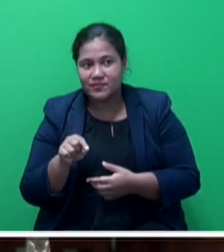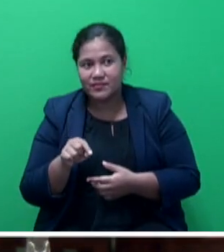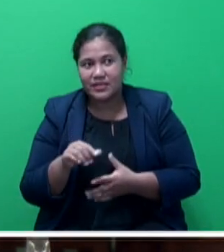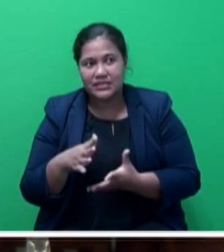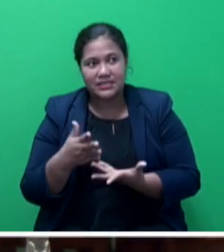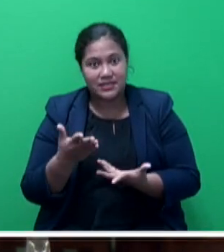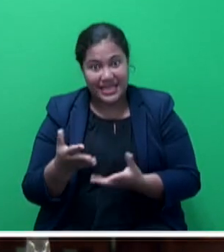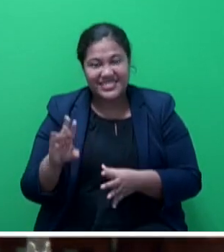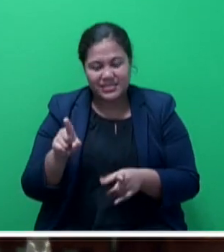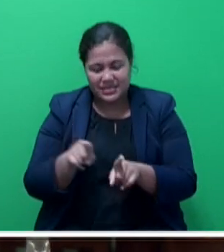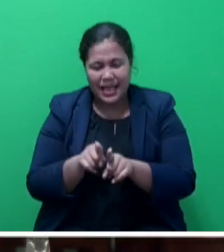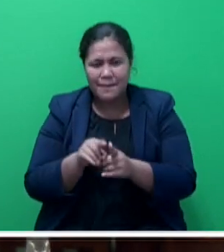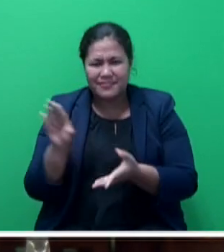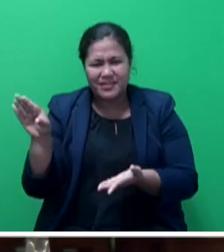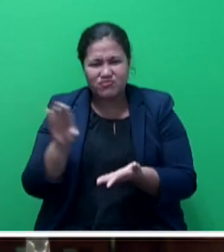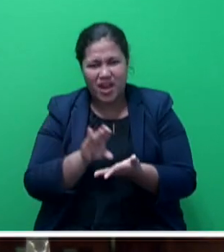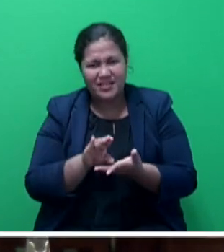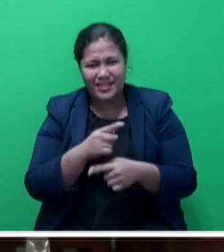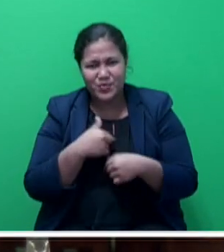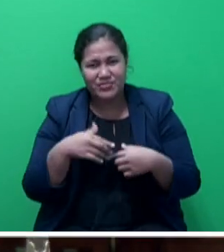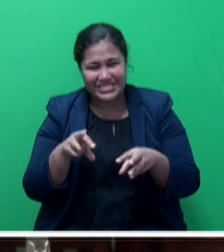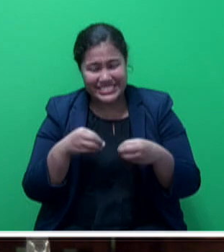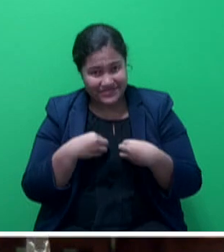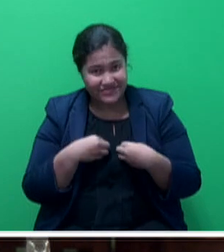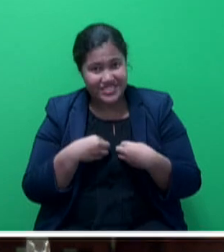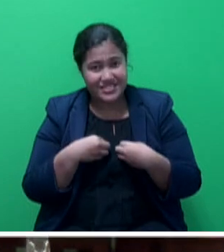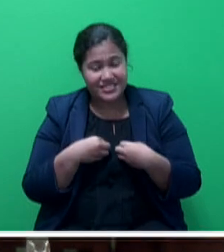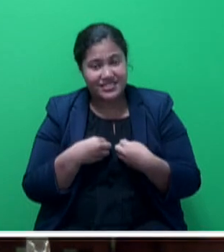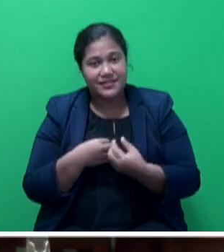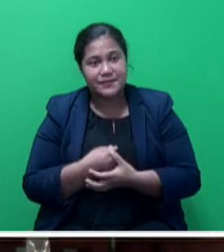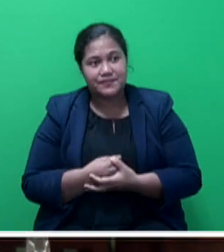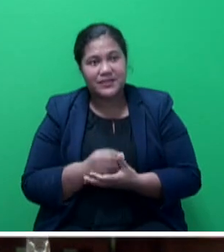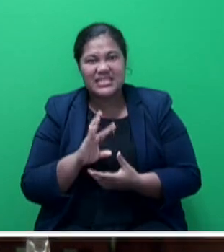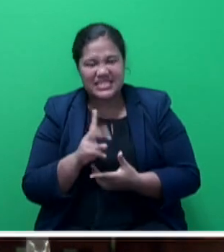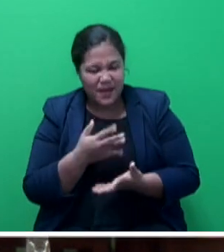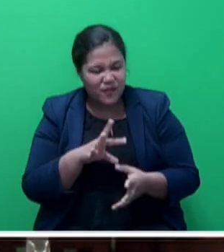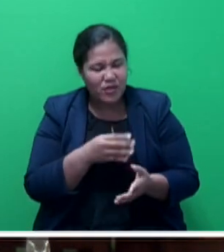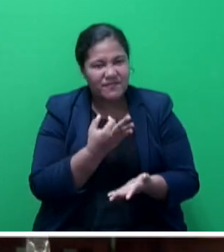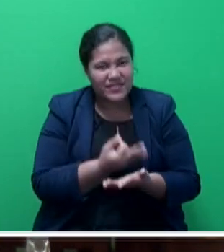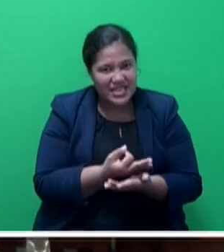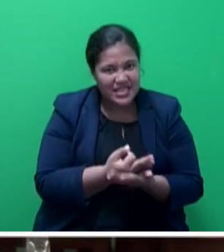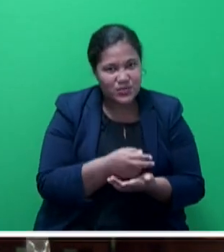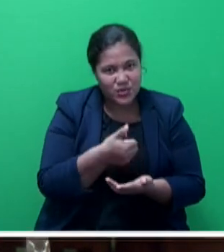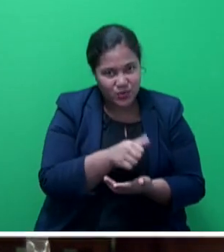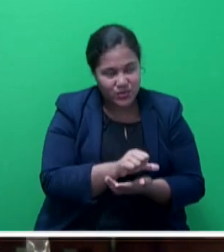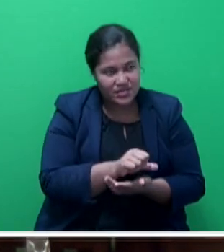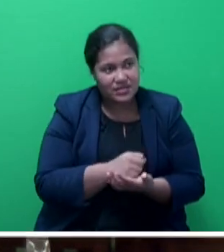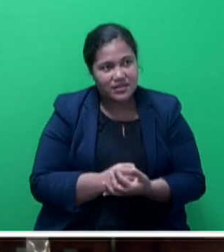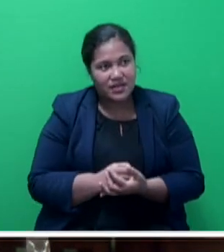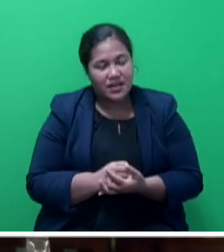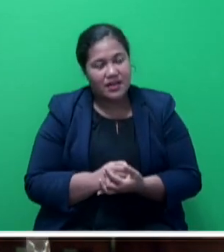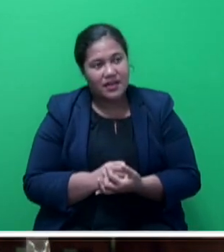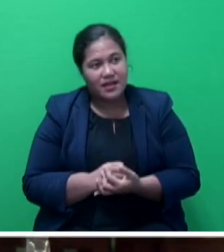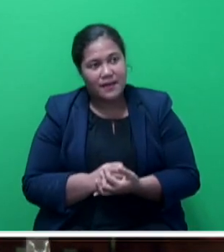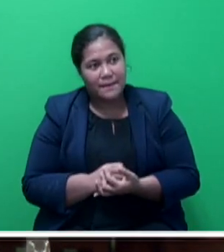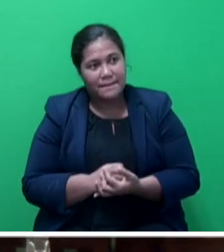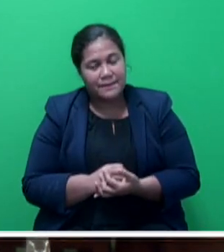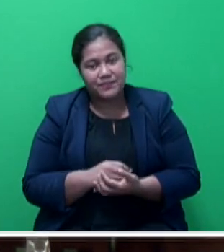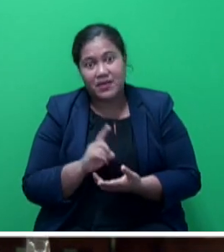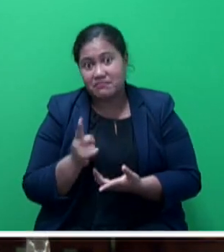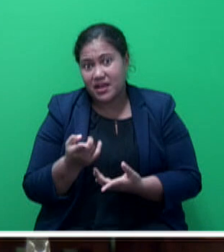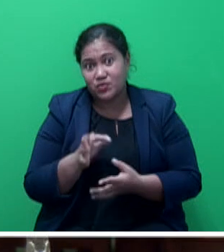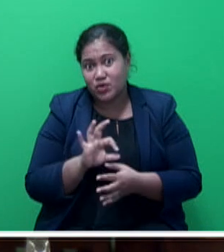of grants that we have received. Some, of course, are fees, etc., but in this kind of climate, you don't expect that